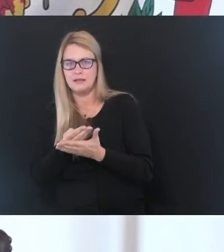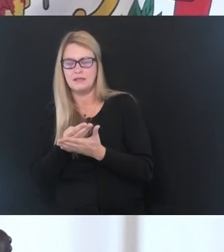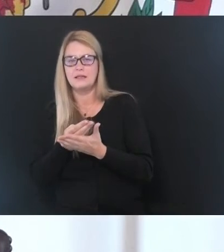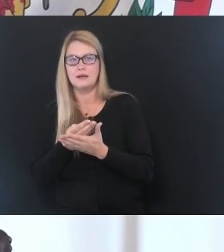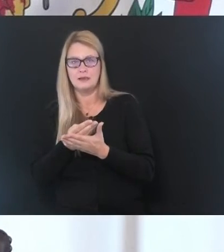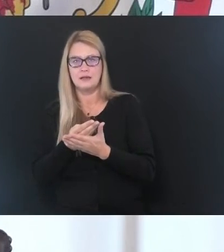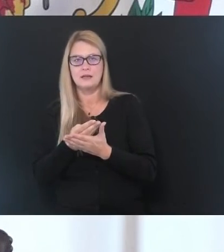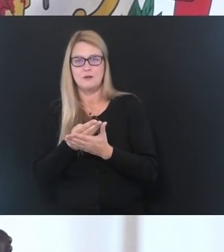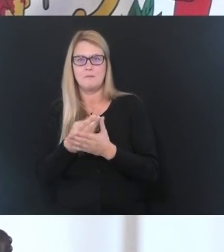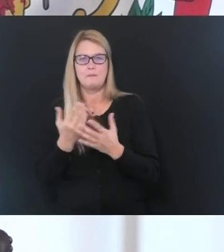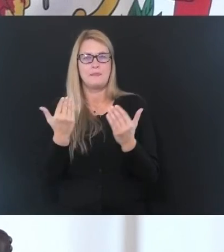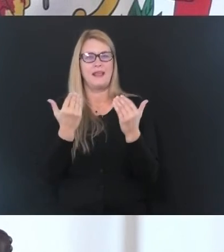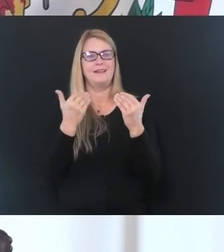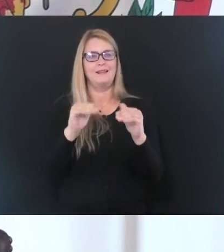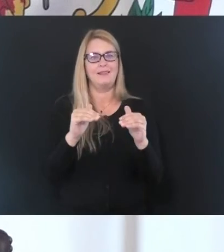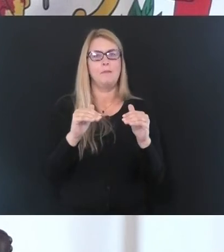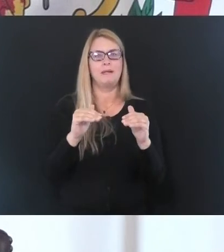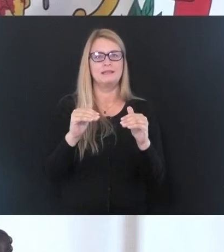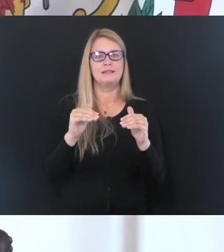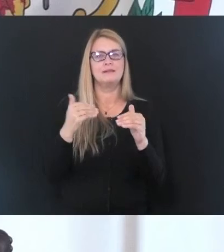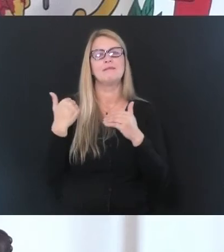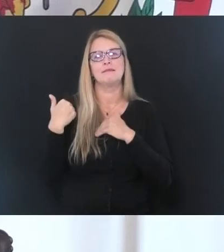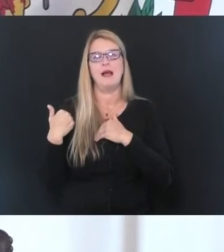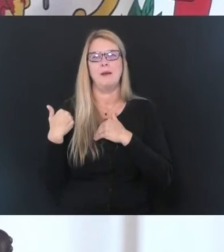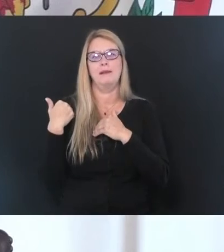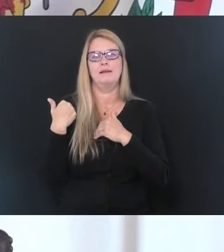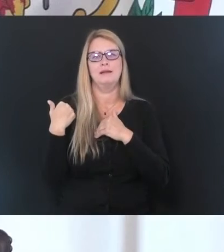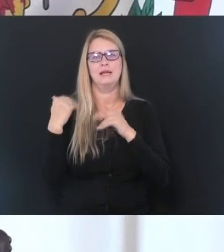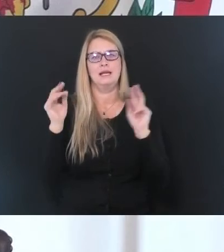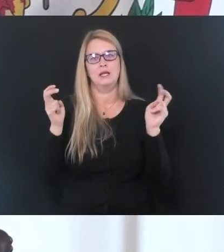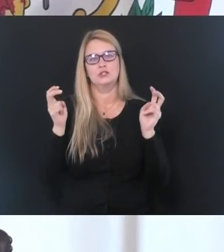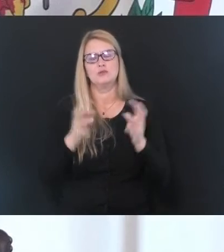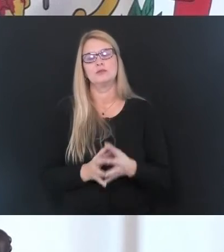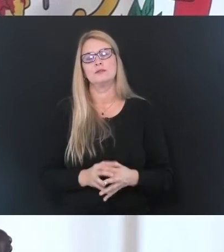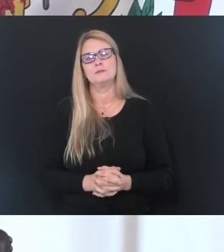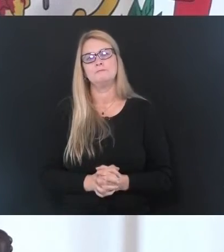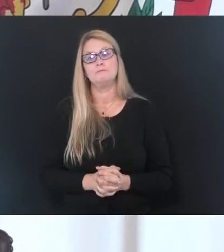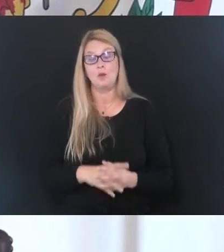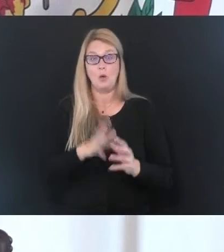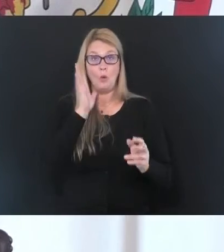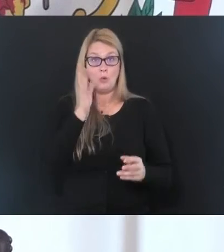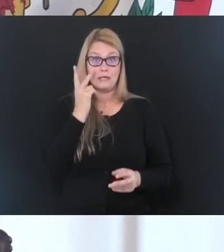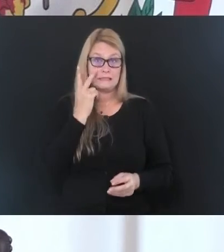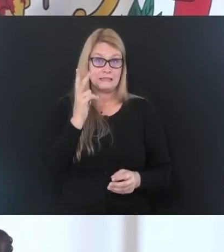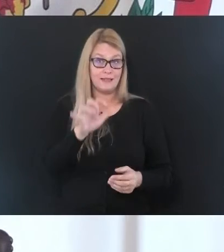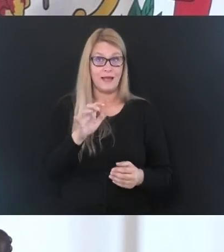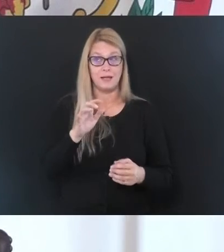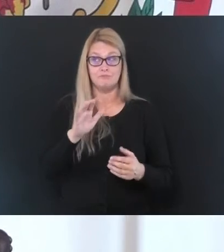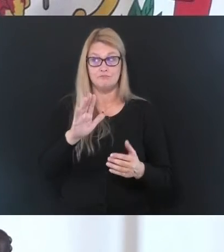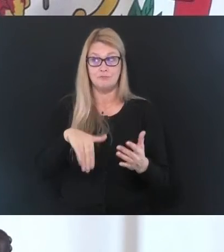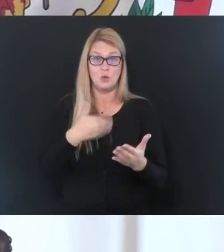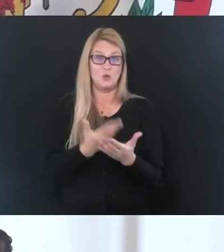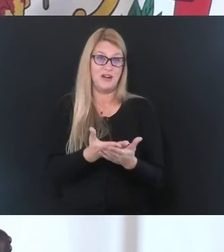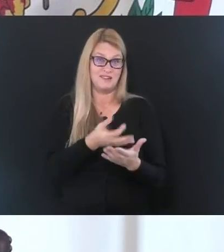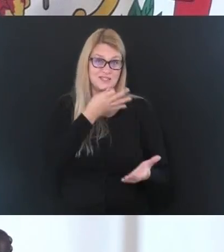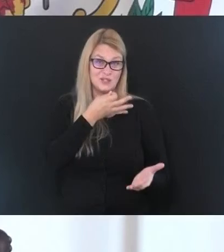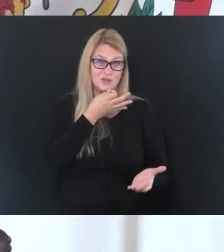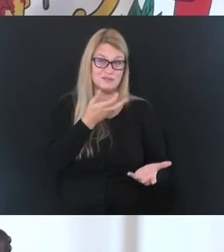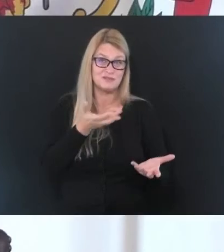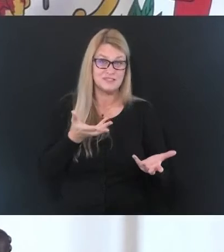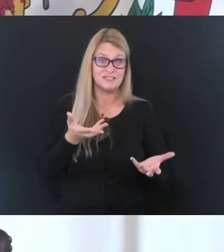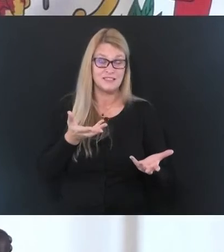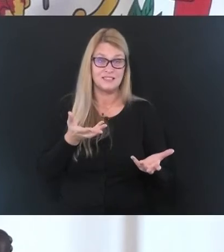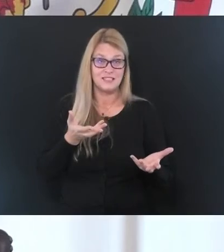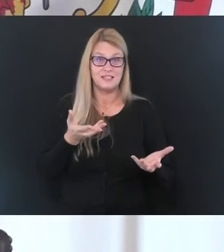this limited liability issue. But we should see that. It ought to be on the way. And so from